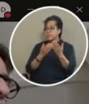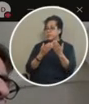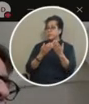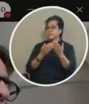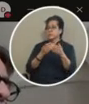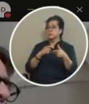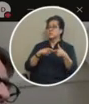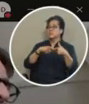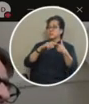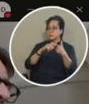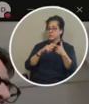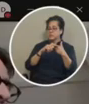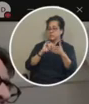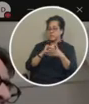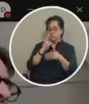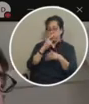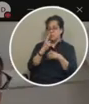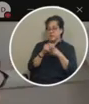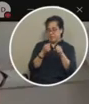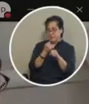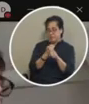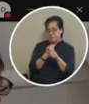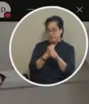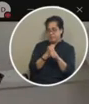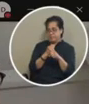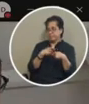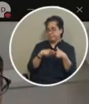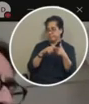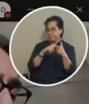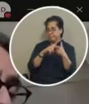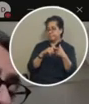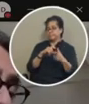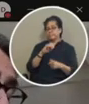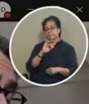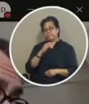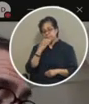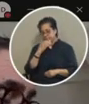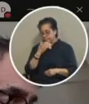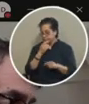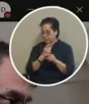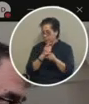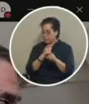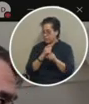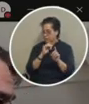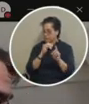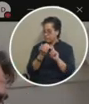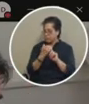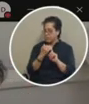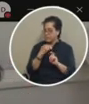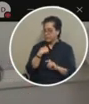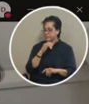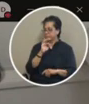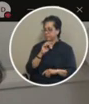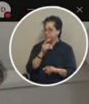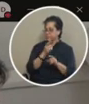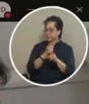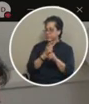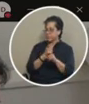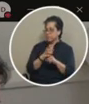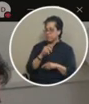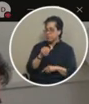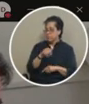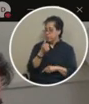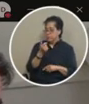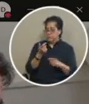to suspend that program at least for a year. Okay. All right. Thanks. Thanks for reminding me on that. Other than